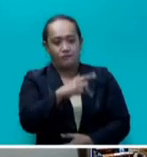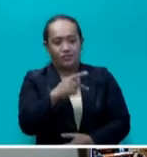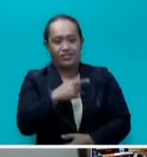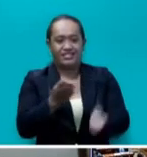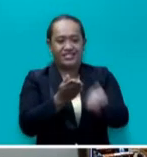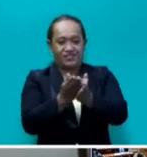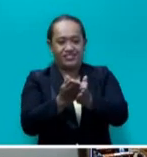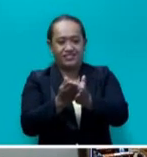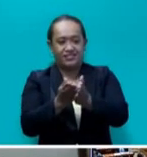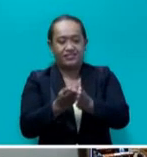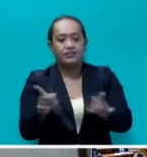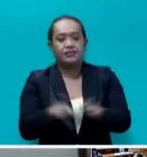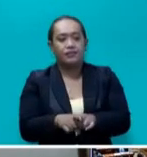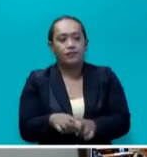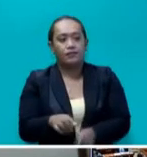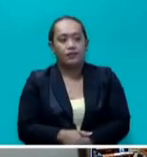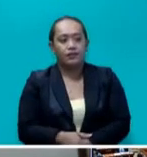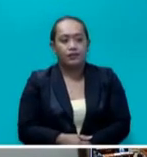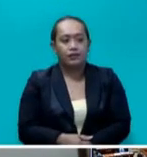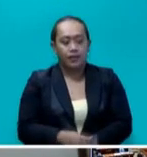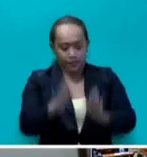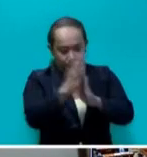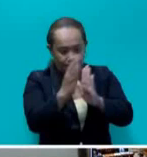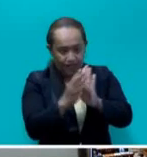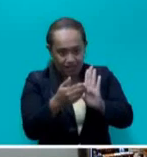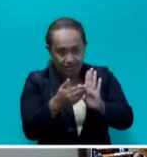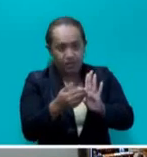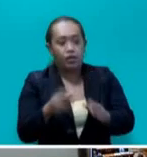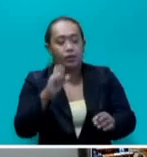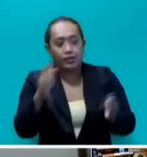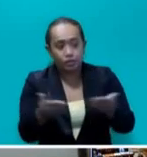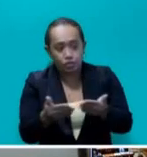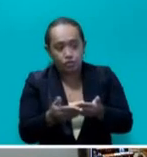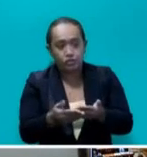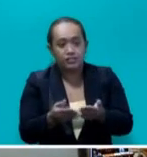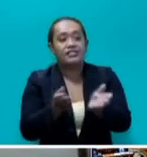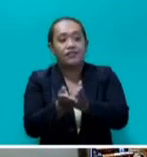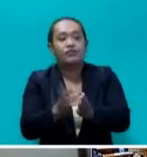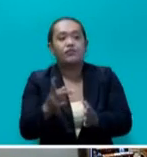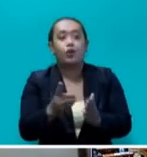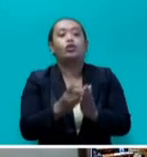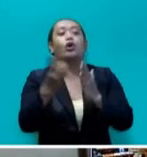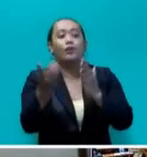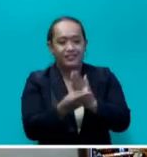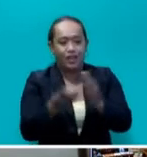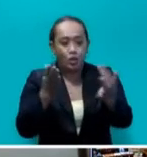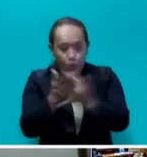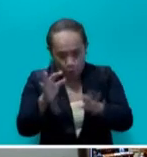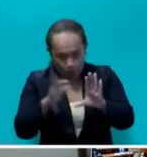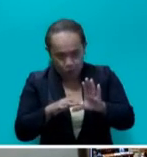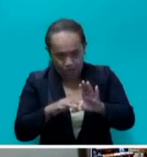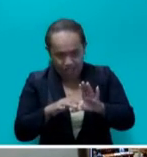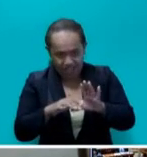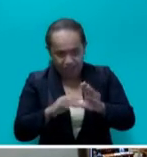service. Secondly, Mr. Speaker, sir, the bill includes provisions for the service of documents by electronic means. As